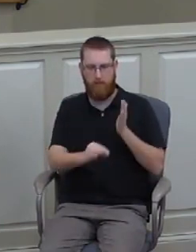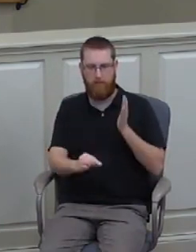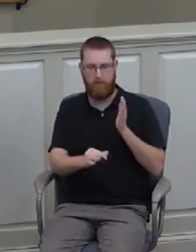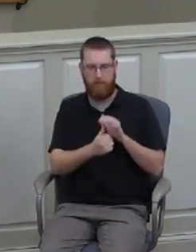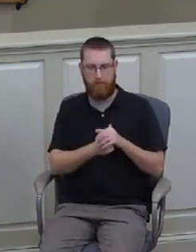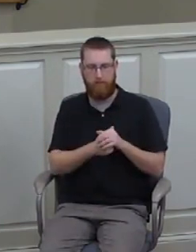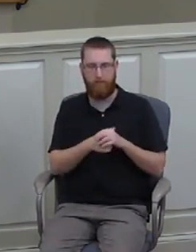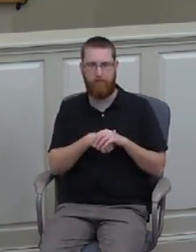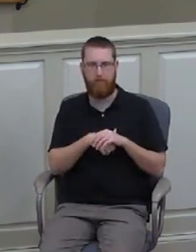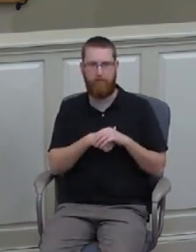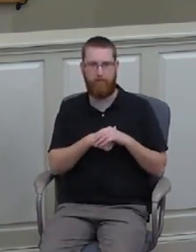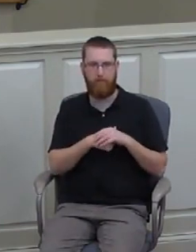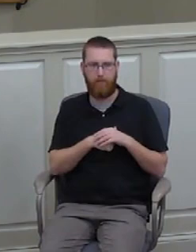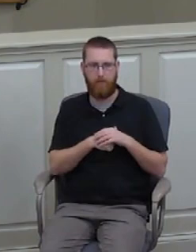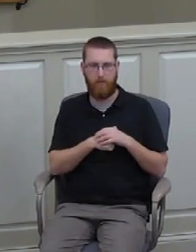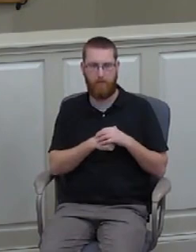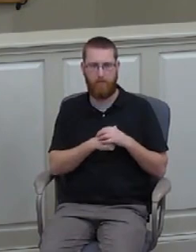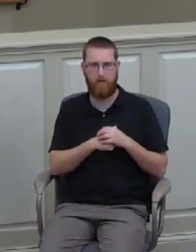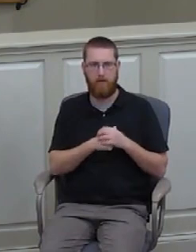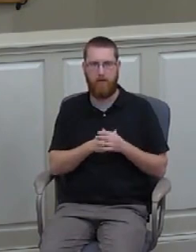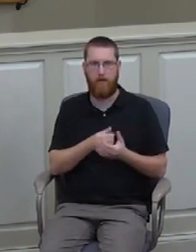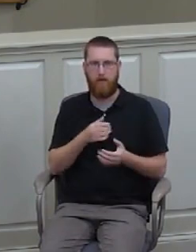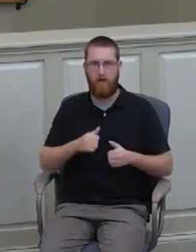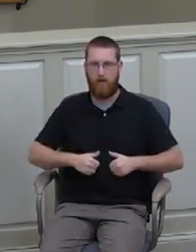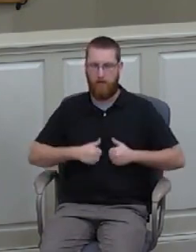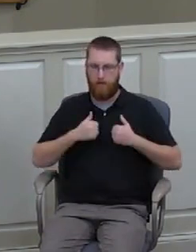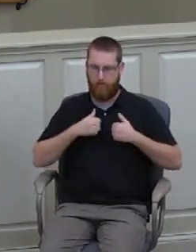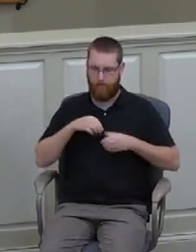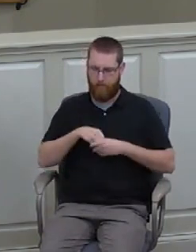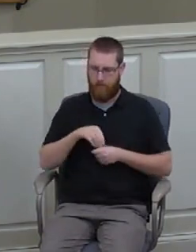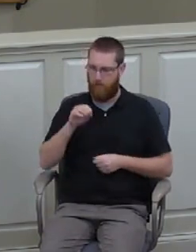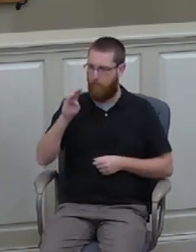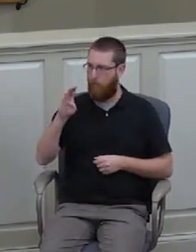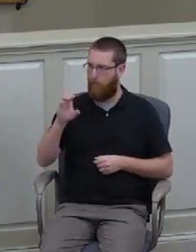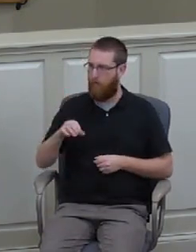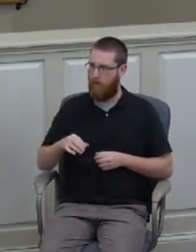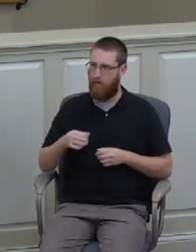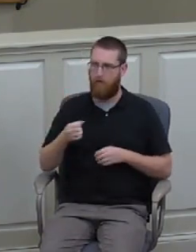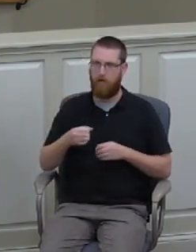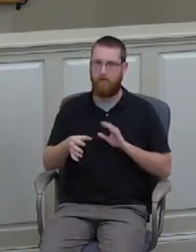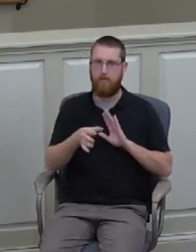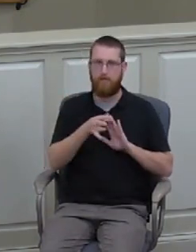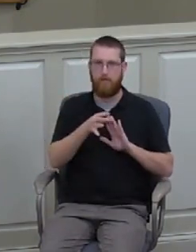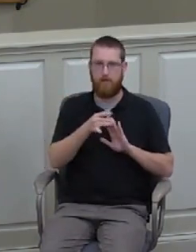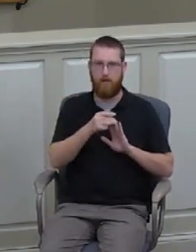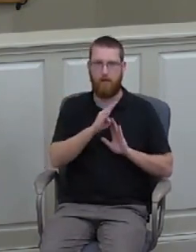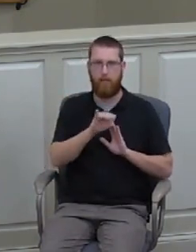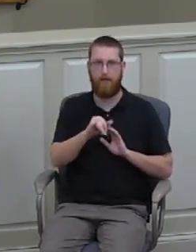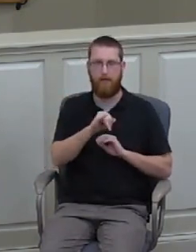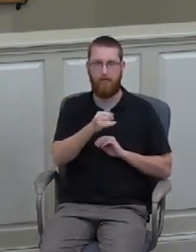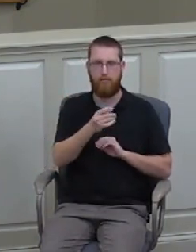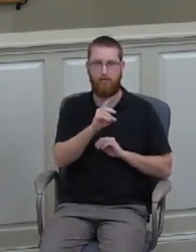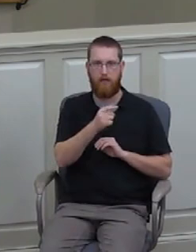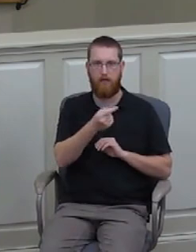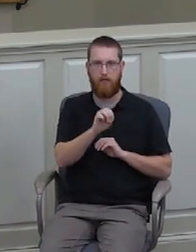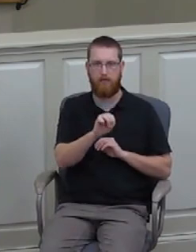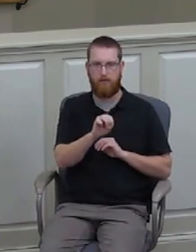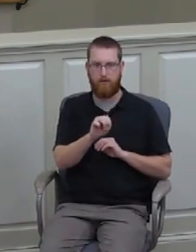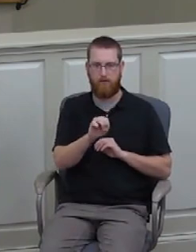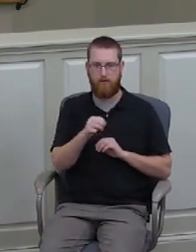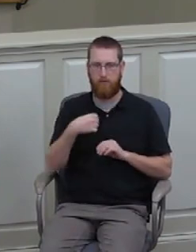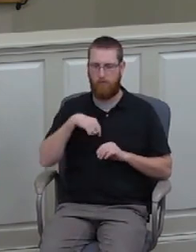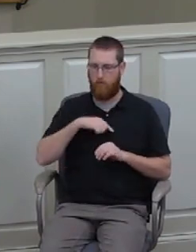Item 1, 3 shall be residents of Boyle County as nominated by the judge. We're all residents of Boyle